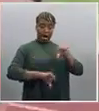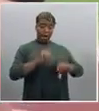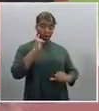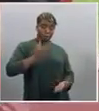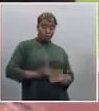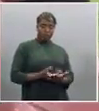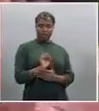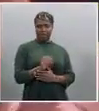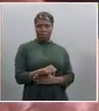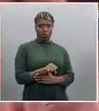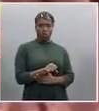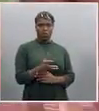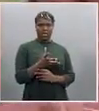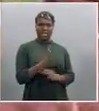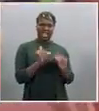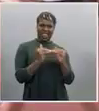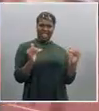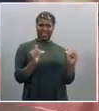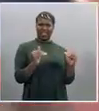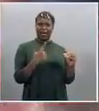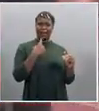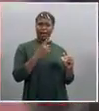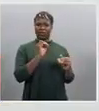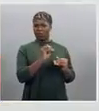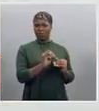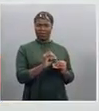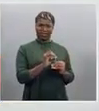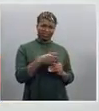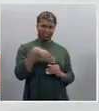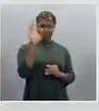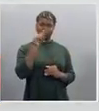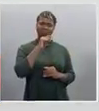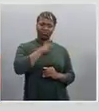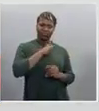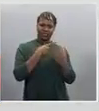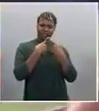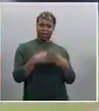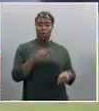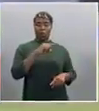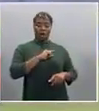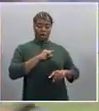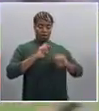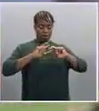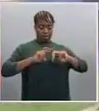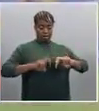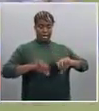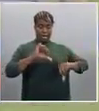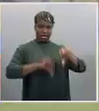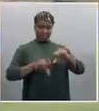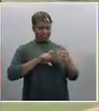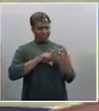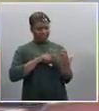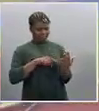5 nanomole level that they keep insisting on. There's been a number of scientific papers questioning that